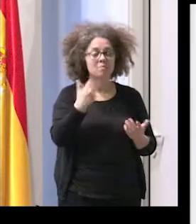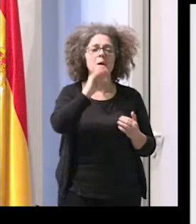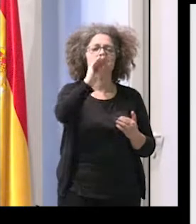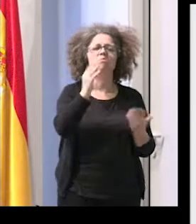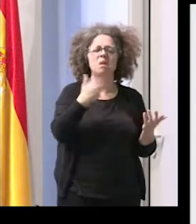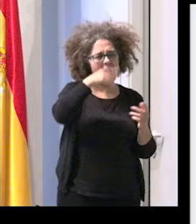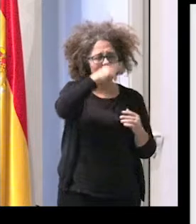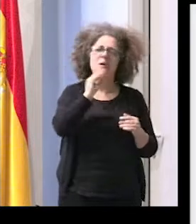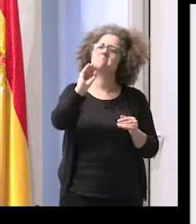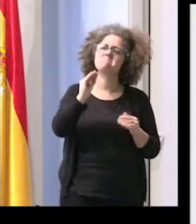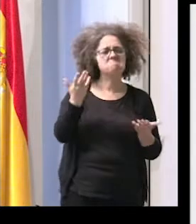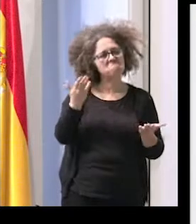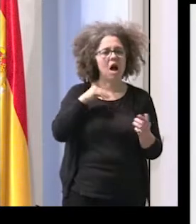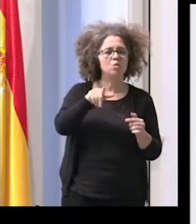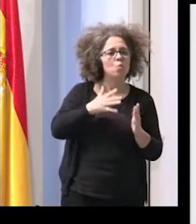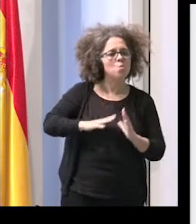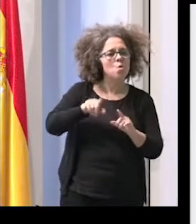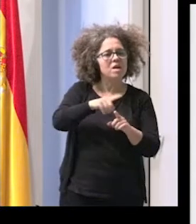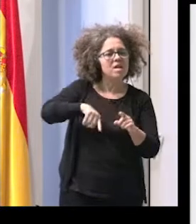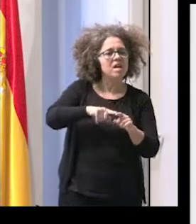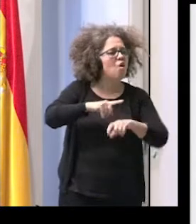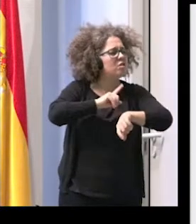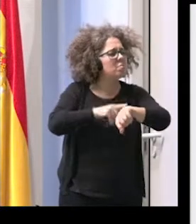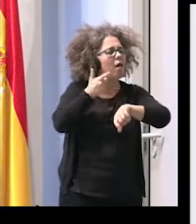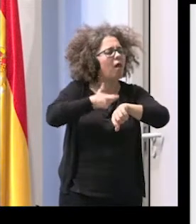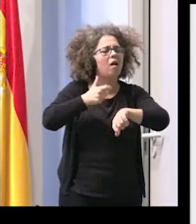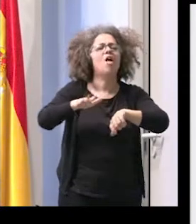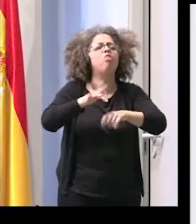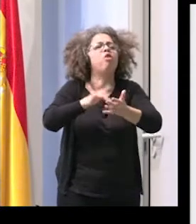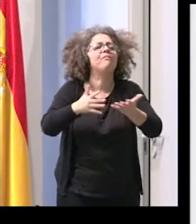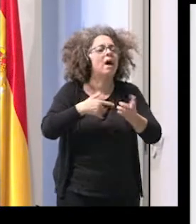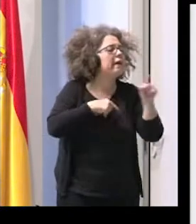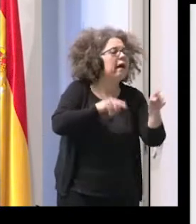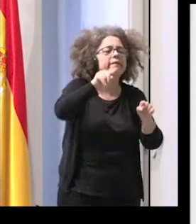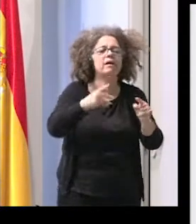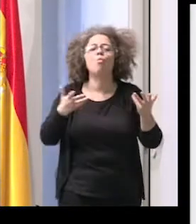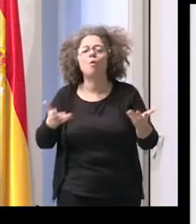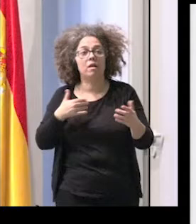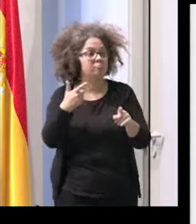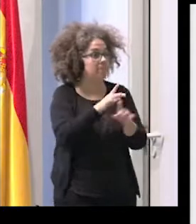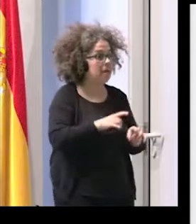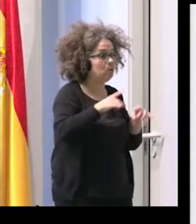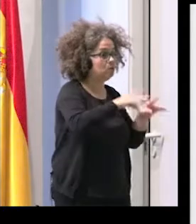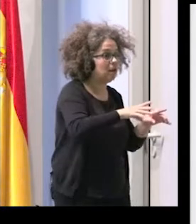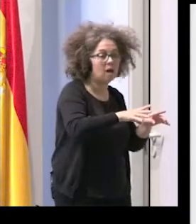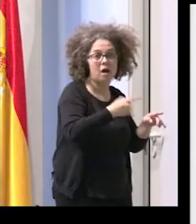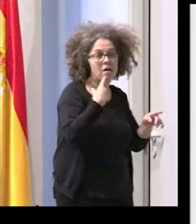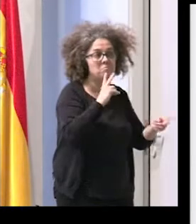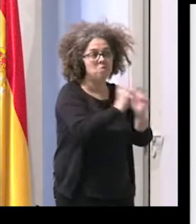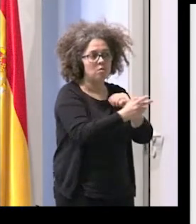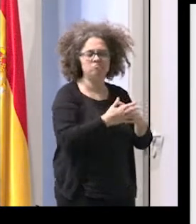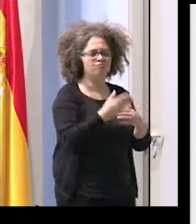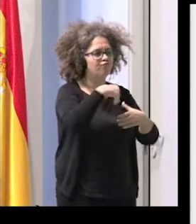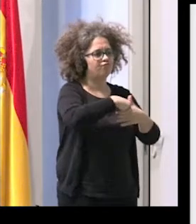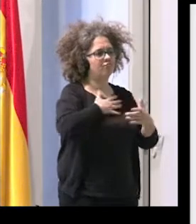answer, strangely, in Australia, was that they were inside. That I found funny coming from Canada.